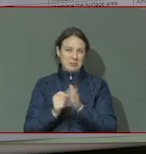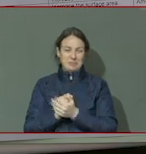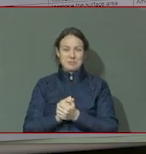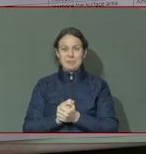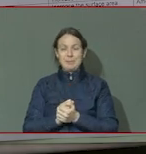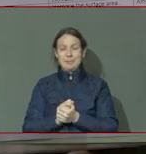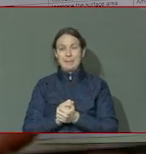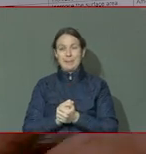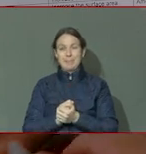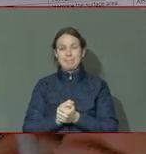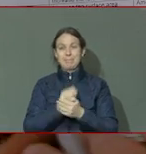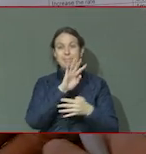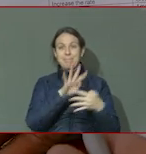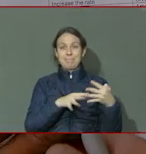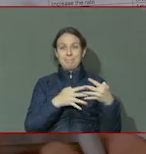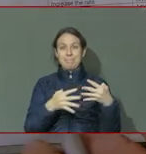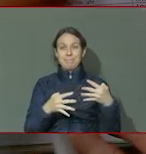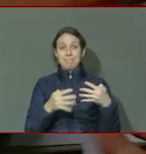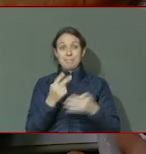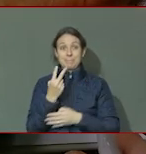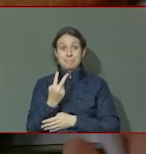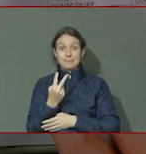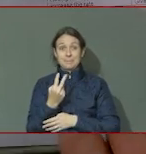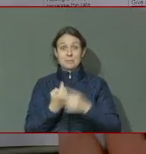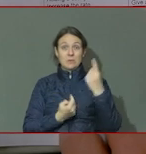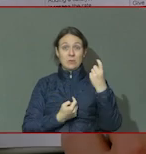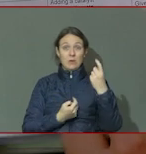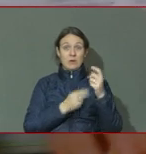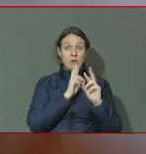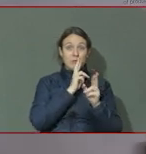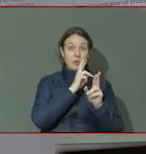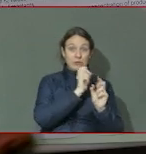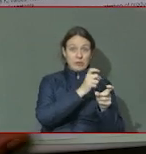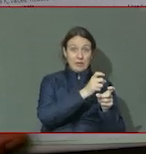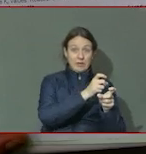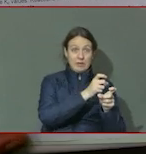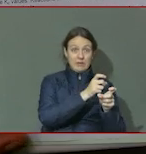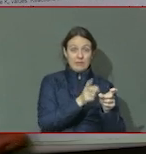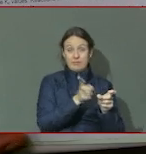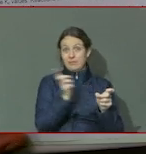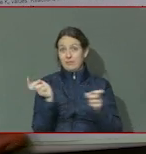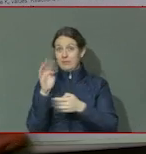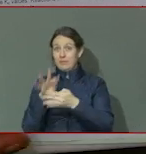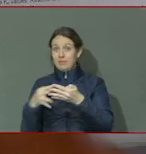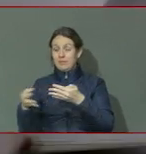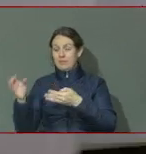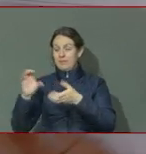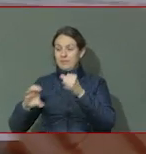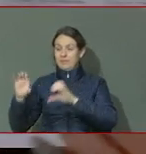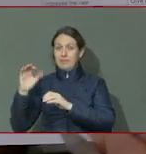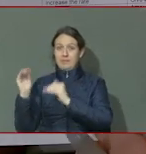go through the two tables. You will see there's a table for reaction rate and there's a table for chemical